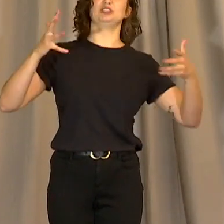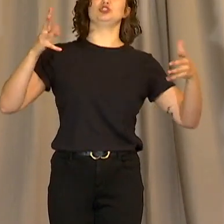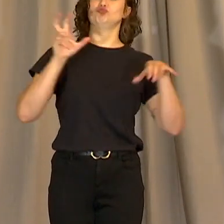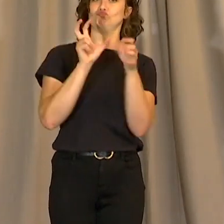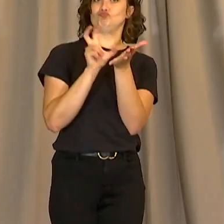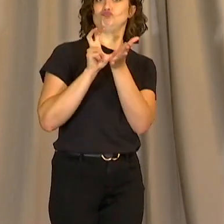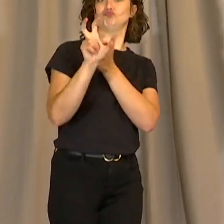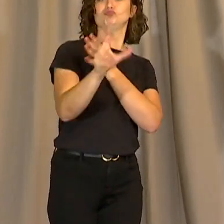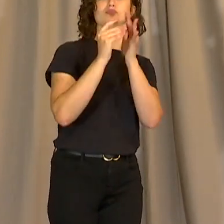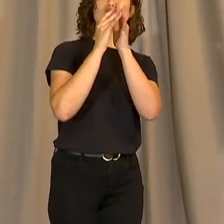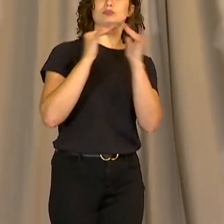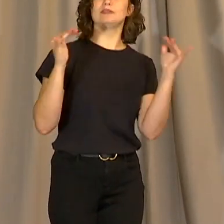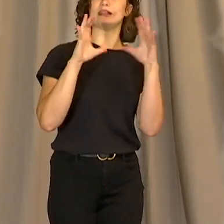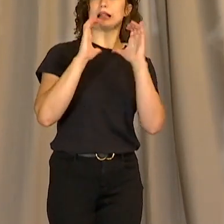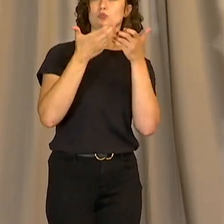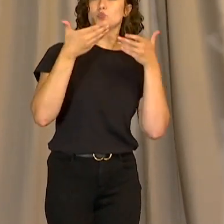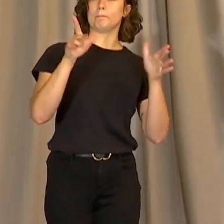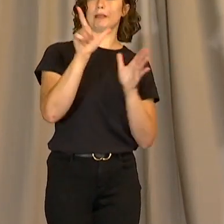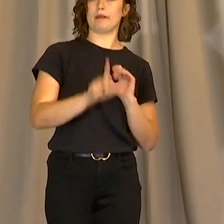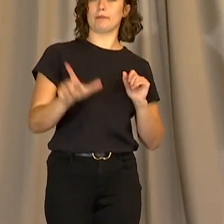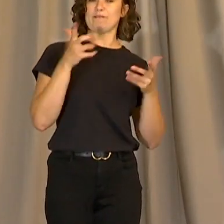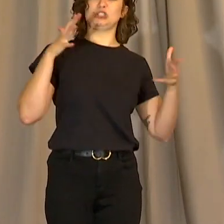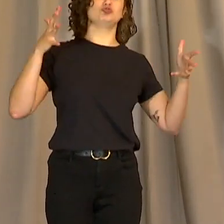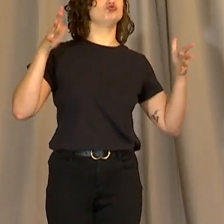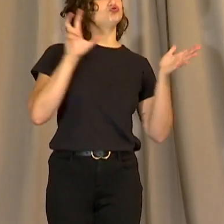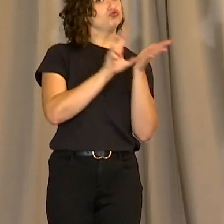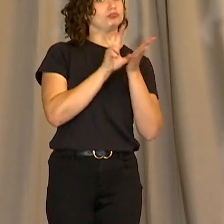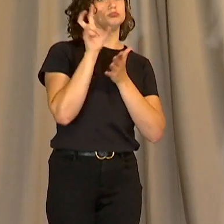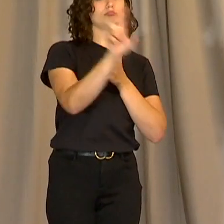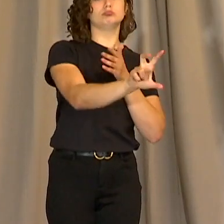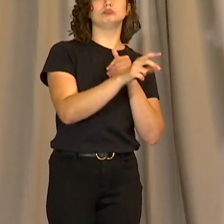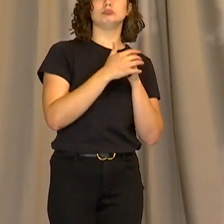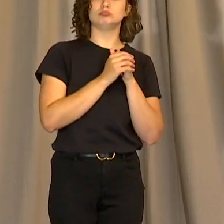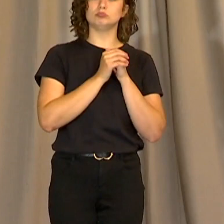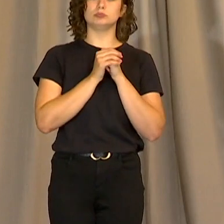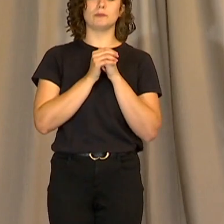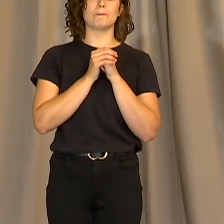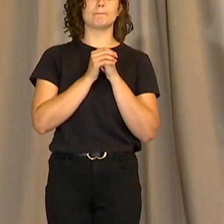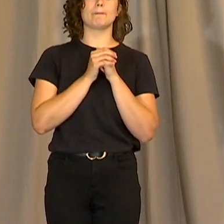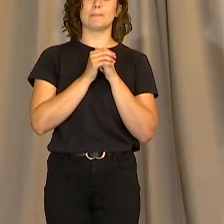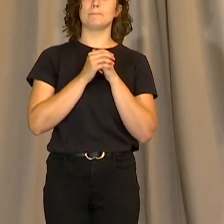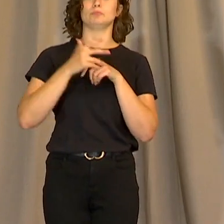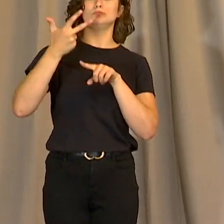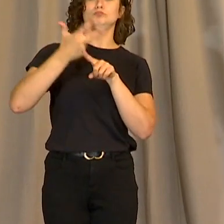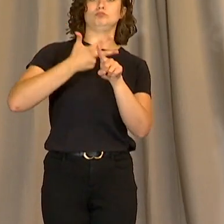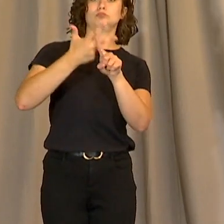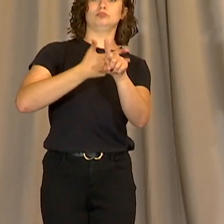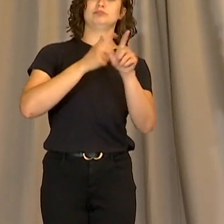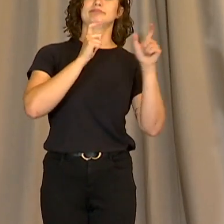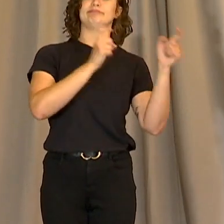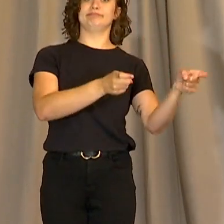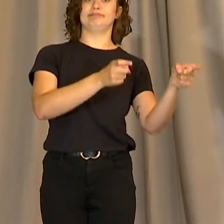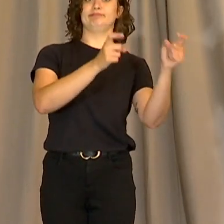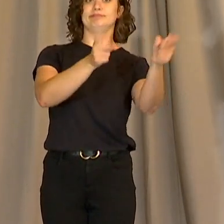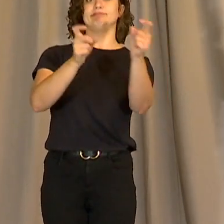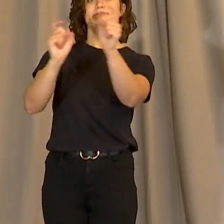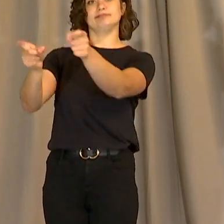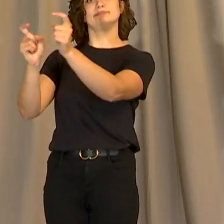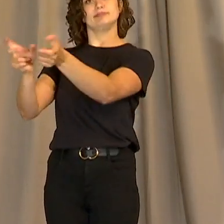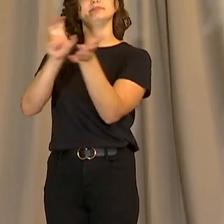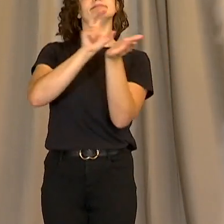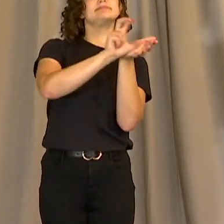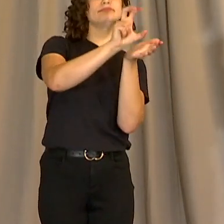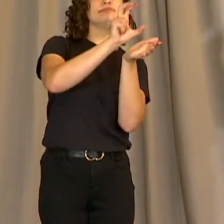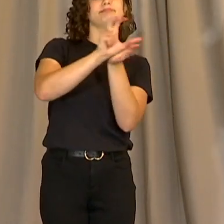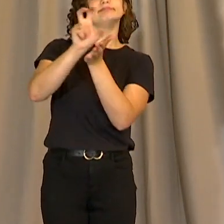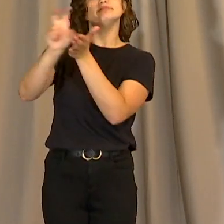our classroom libraries. So we have we give out quarterly to build the libraries